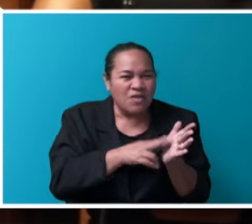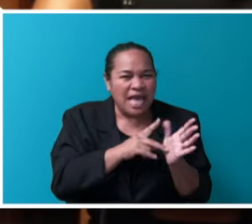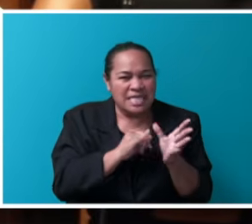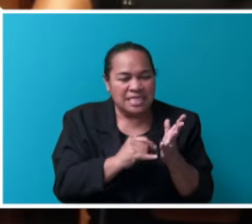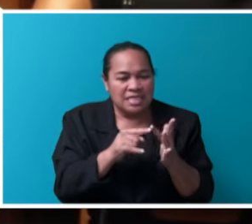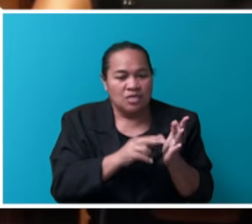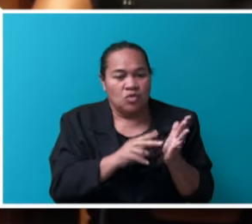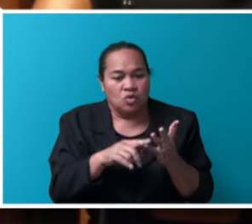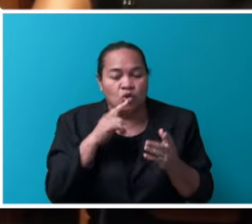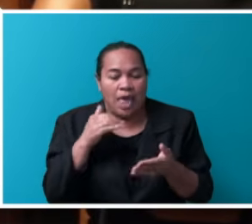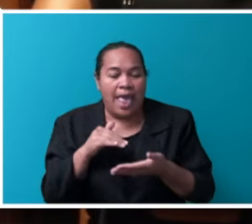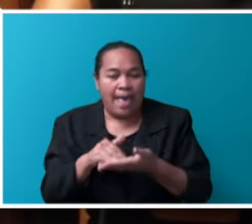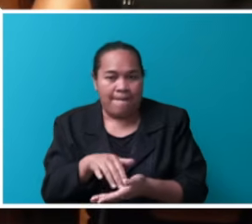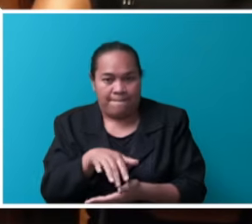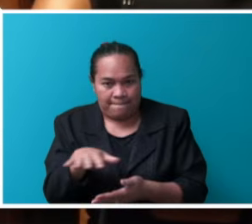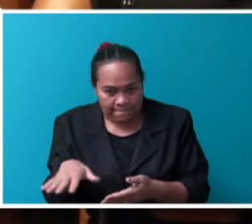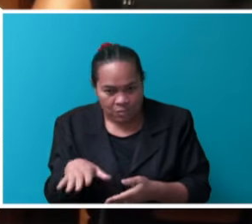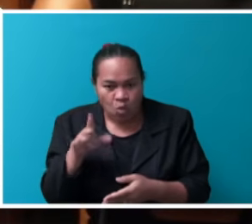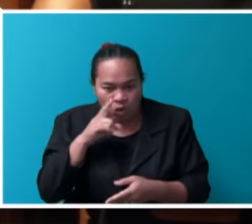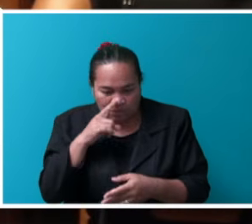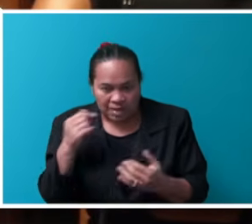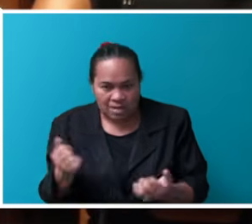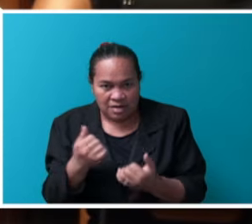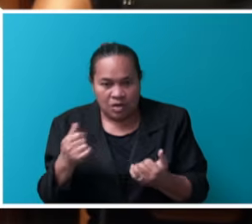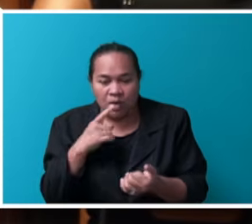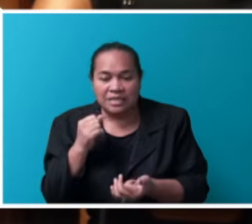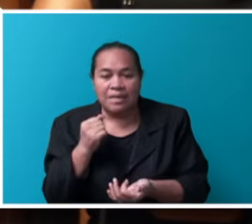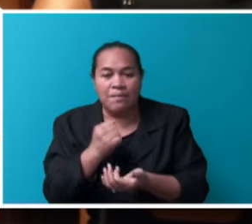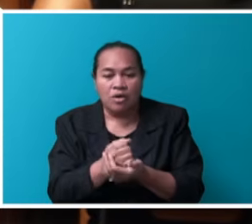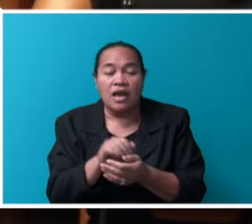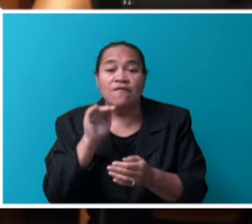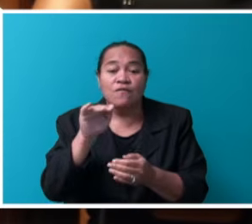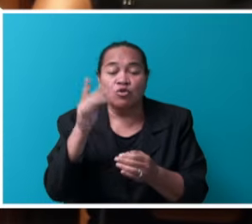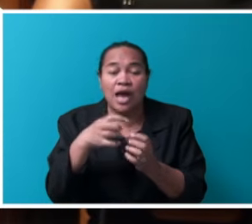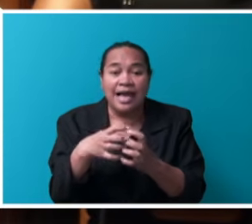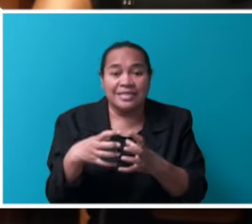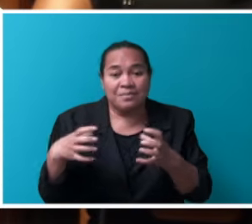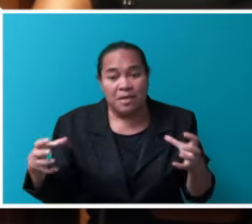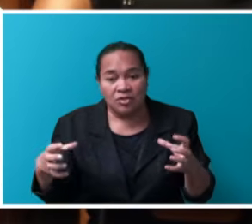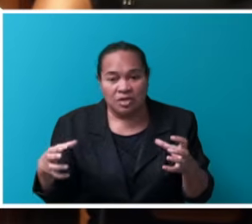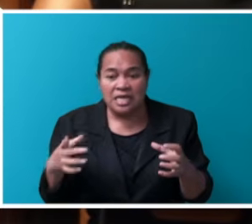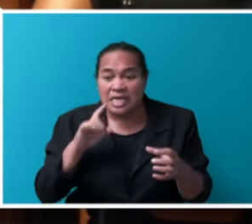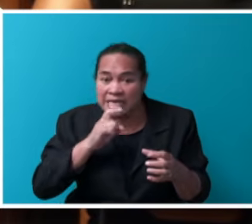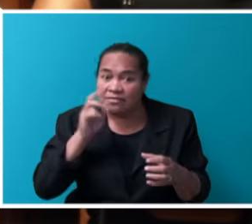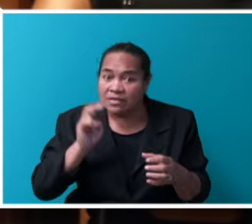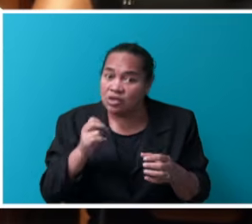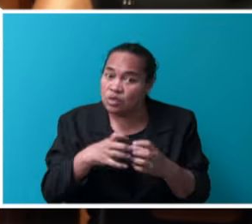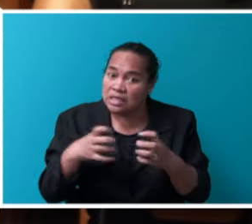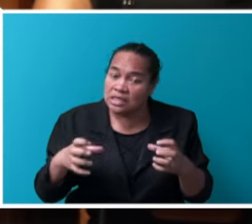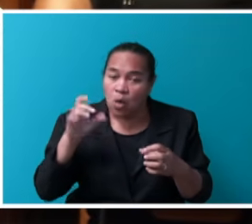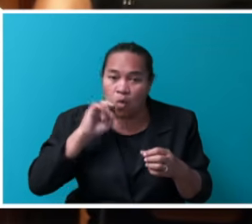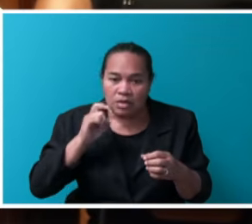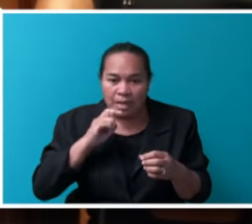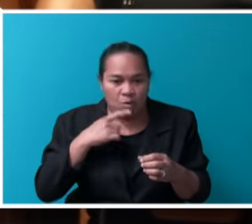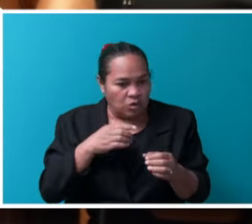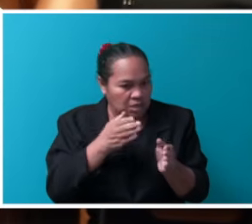allow for faster implementation timelines, and support future expansion to meet increasing water demand within these densely populated